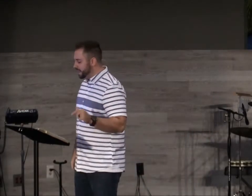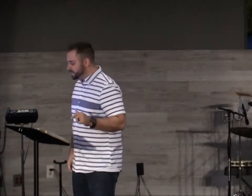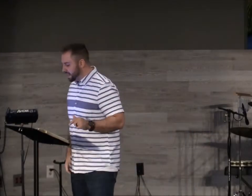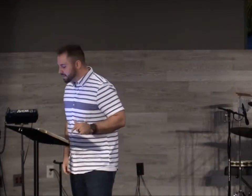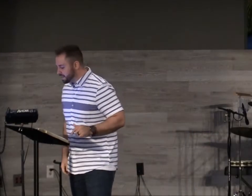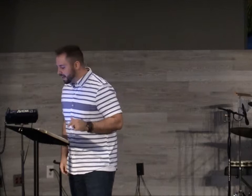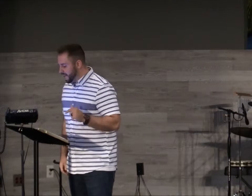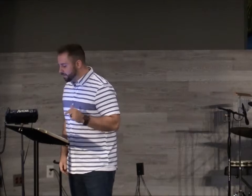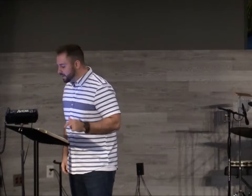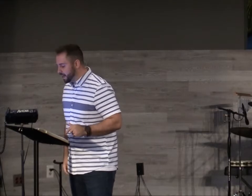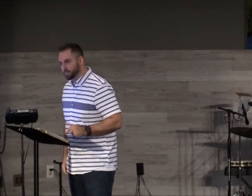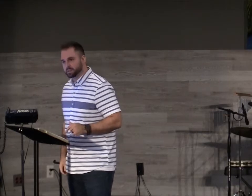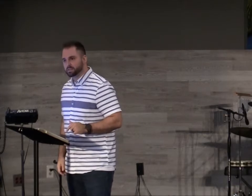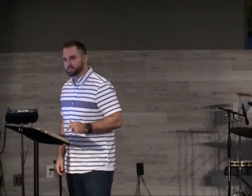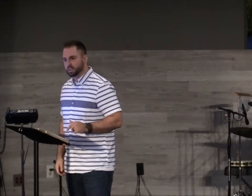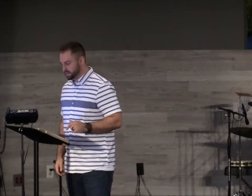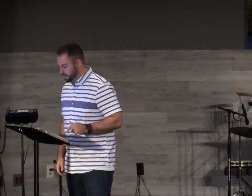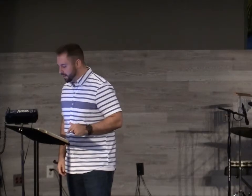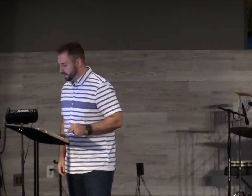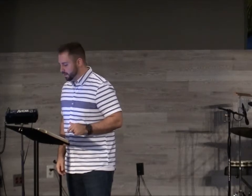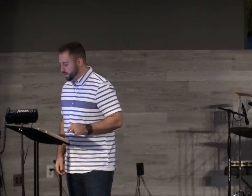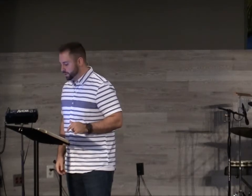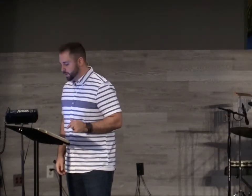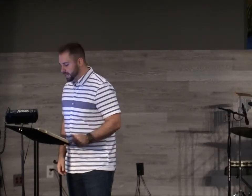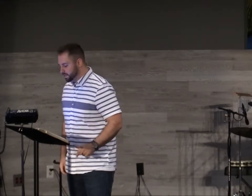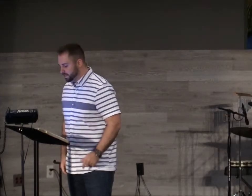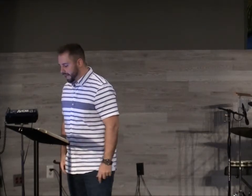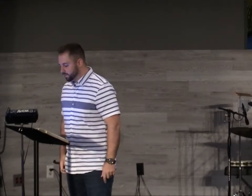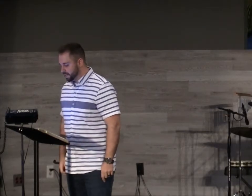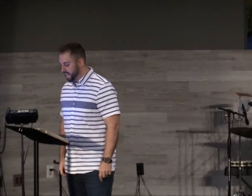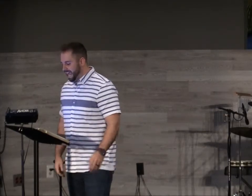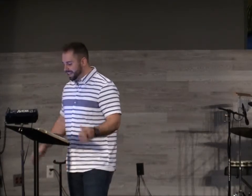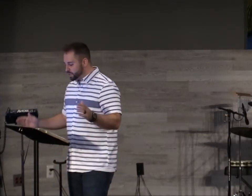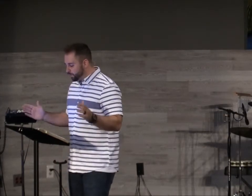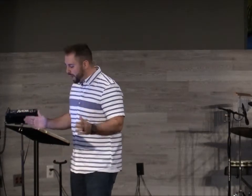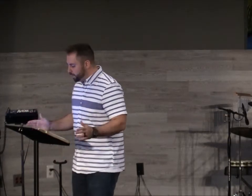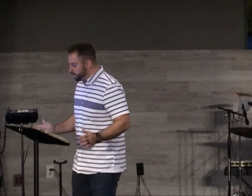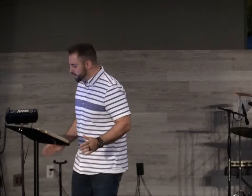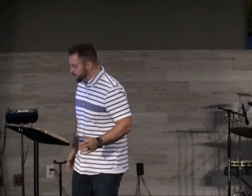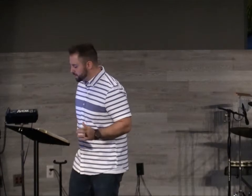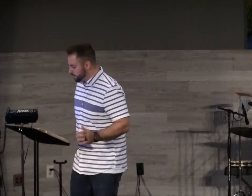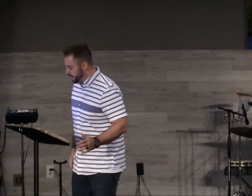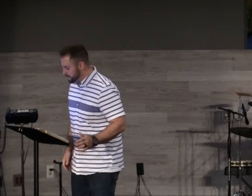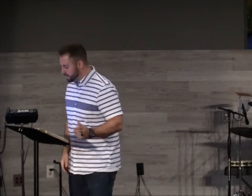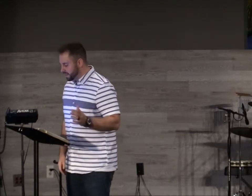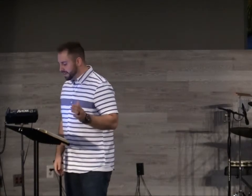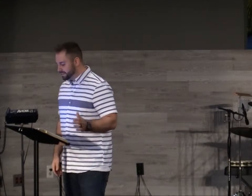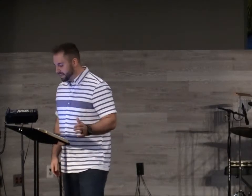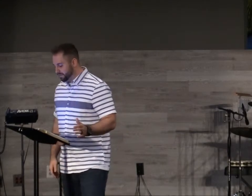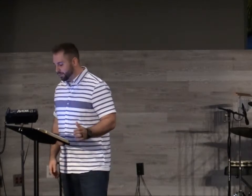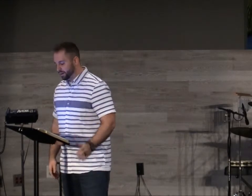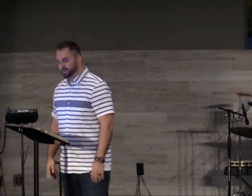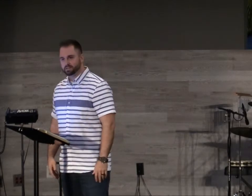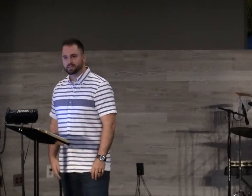says, let us lay aside every encumbrance and sin which so easily entangles us, and let us run with endurance the race that